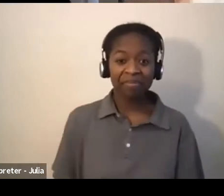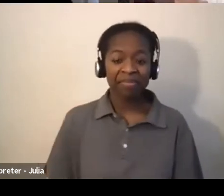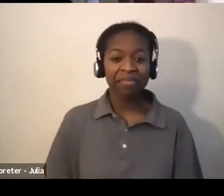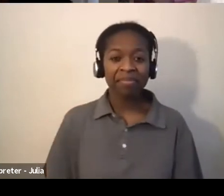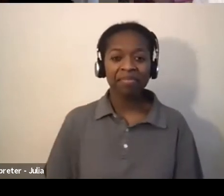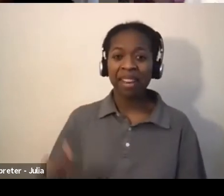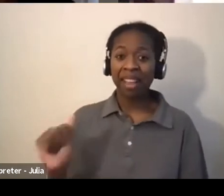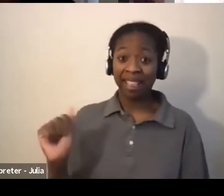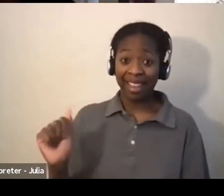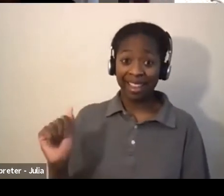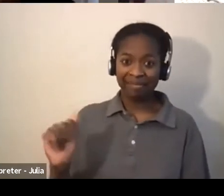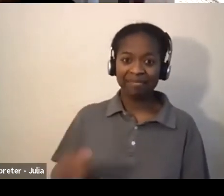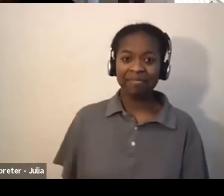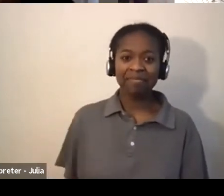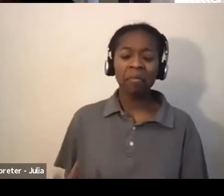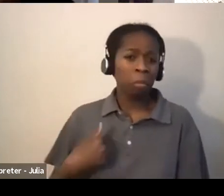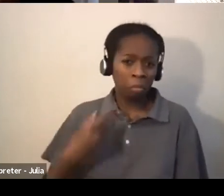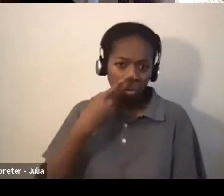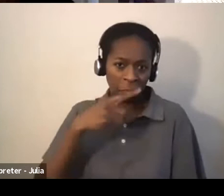Okay. I can go.